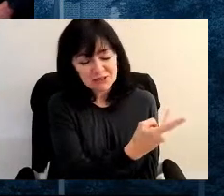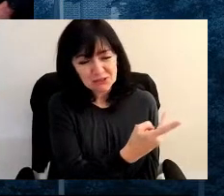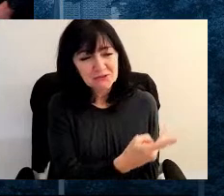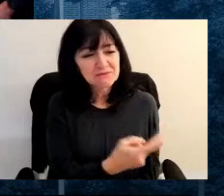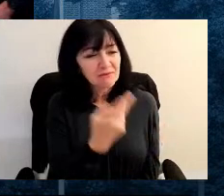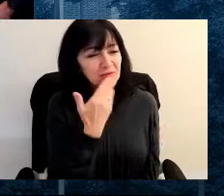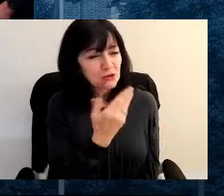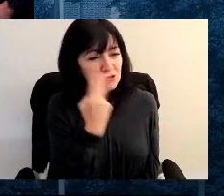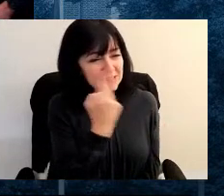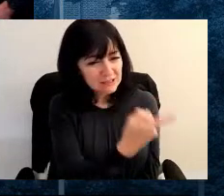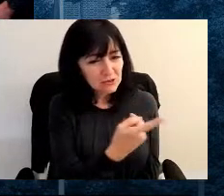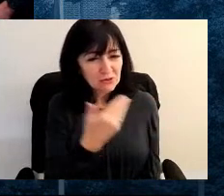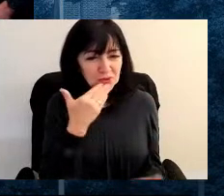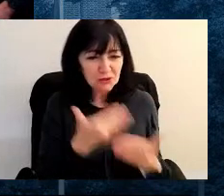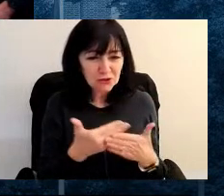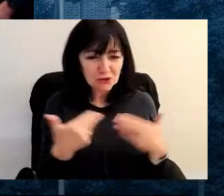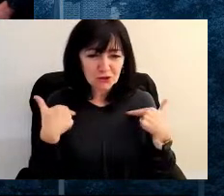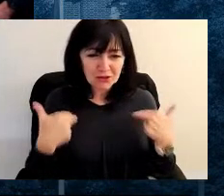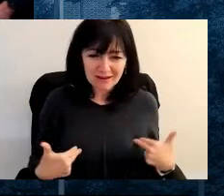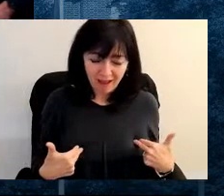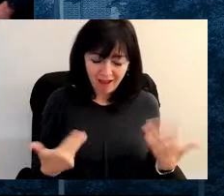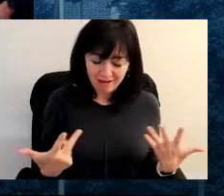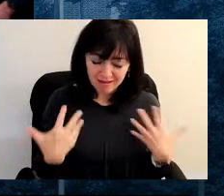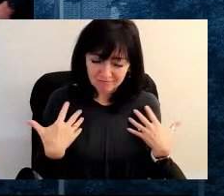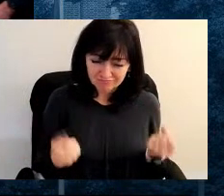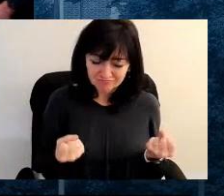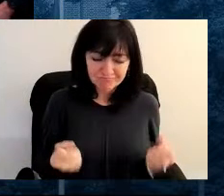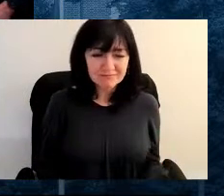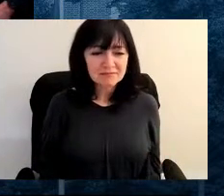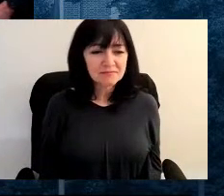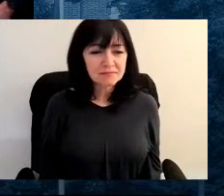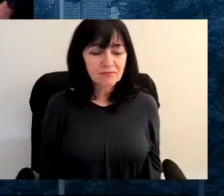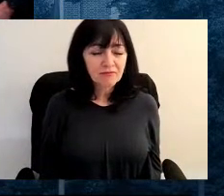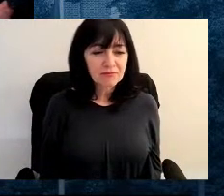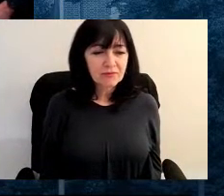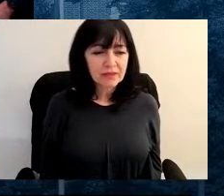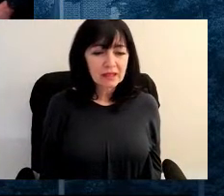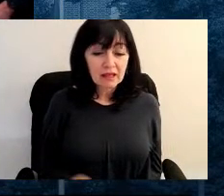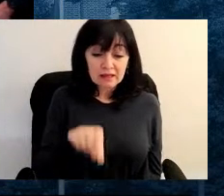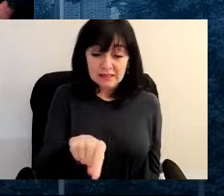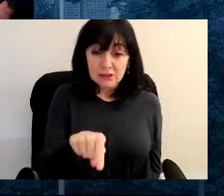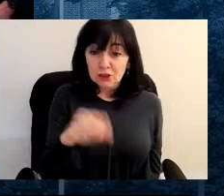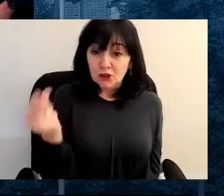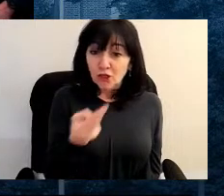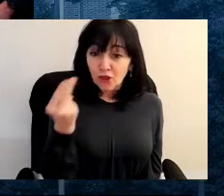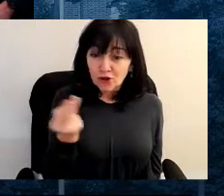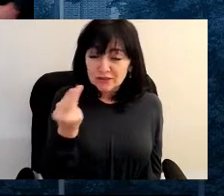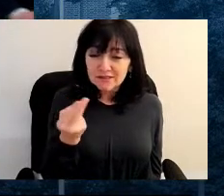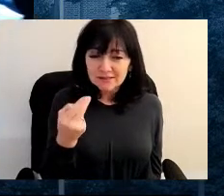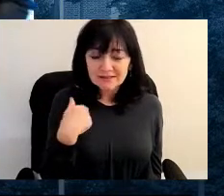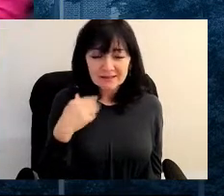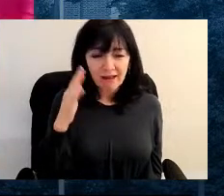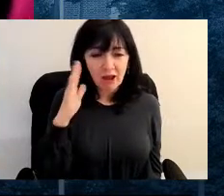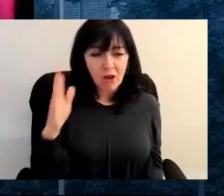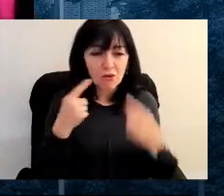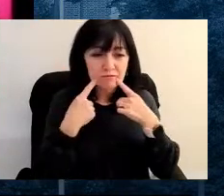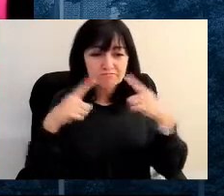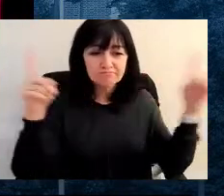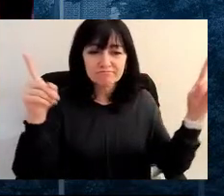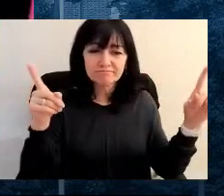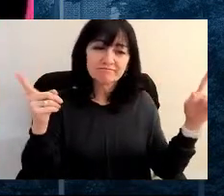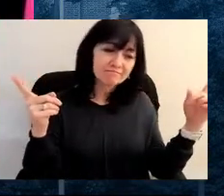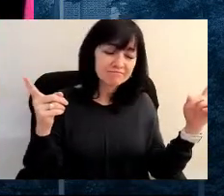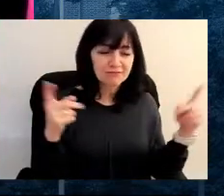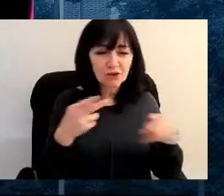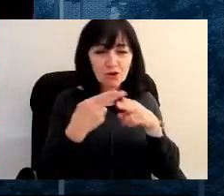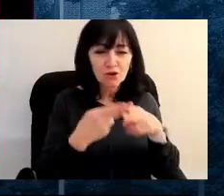health. On Thursday, as you all know, I have the opportunity to give my annual State of the State address, and I hope that